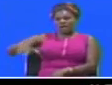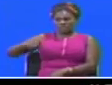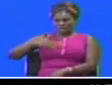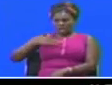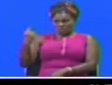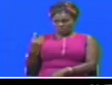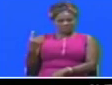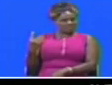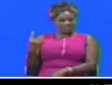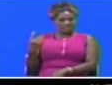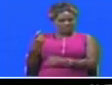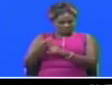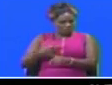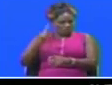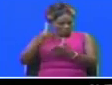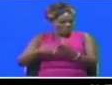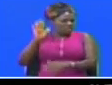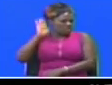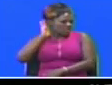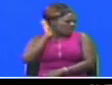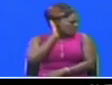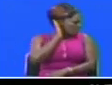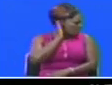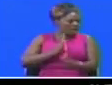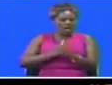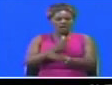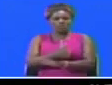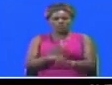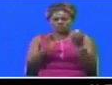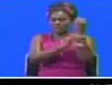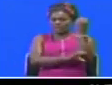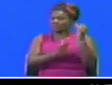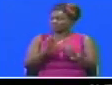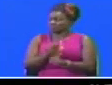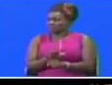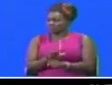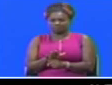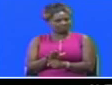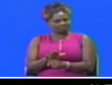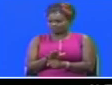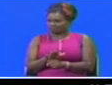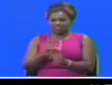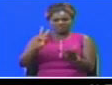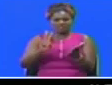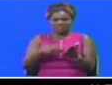now, from what we hear, it's like across the entire country that the exercise has